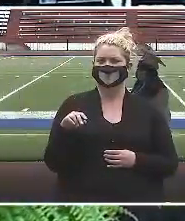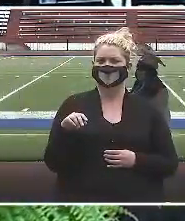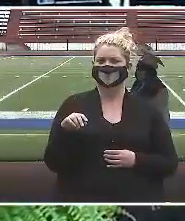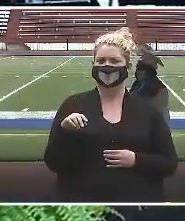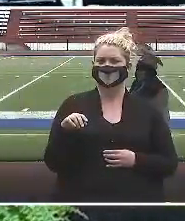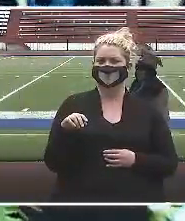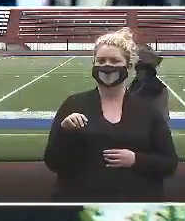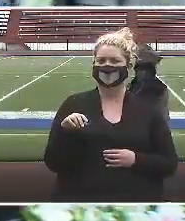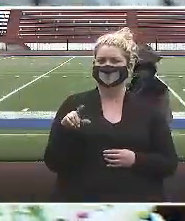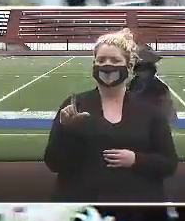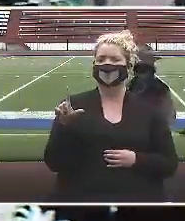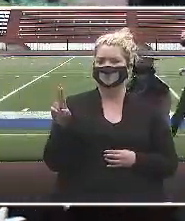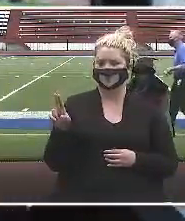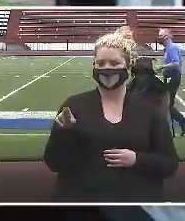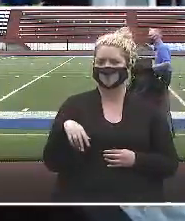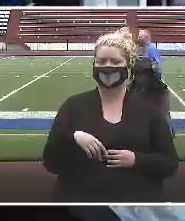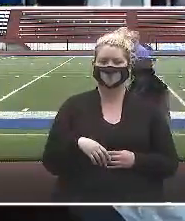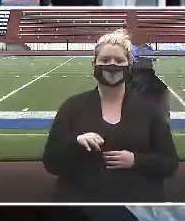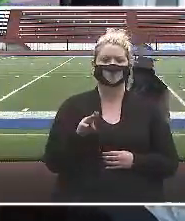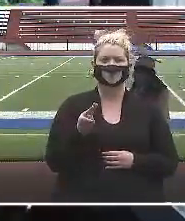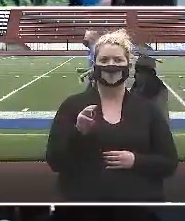Marnie Khan.